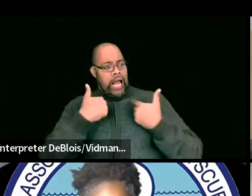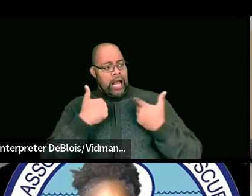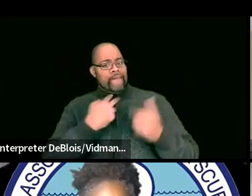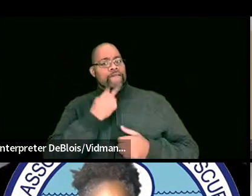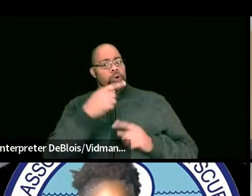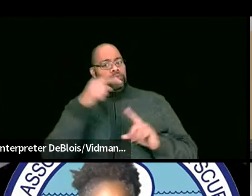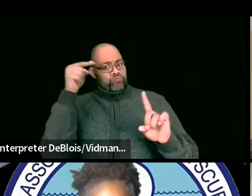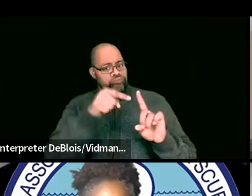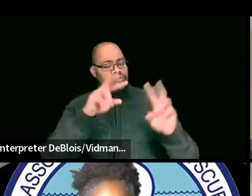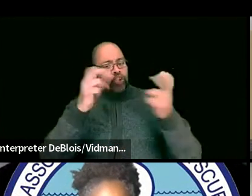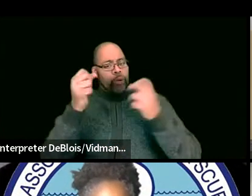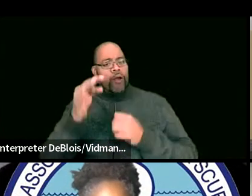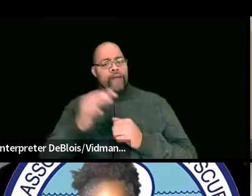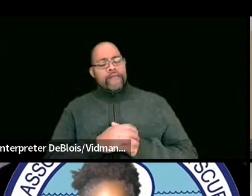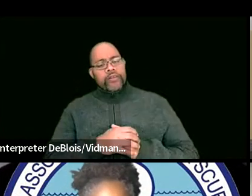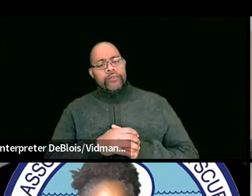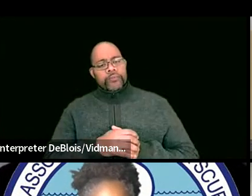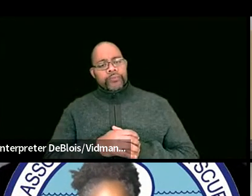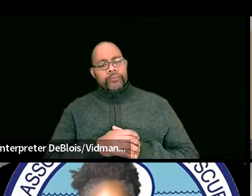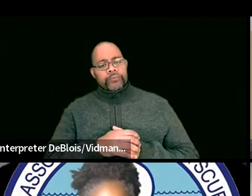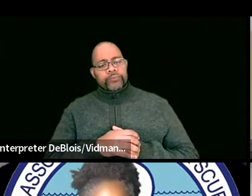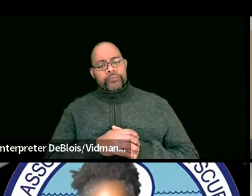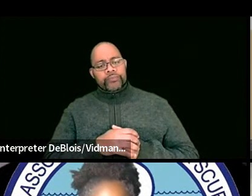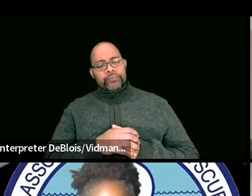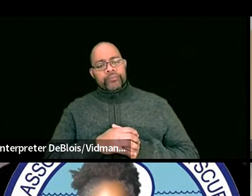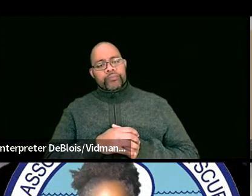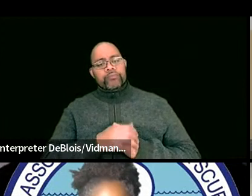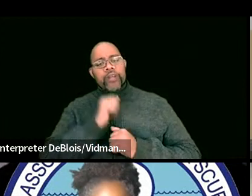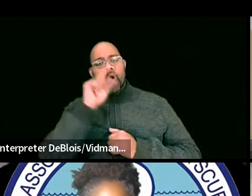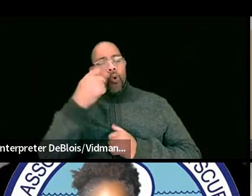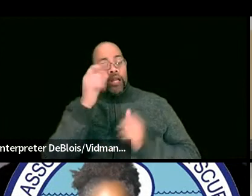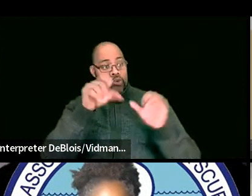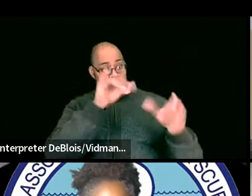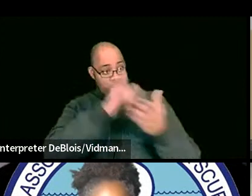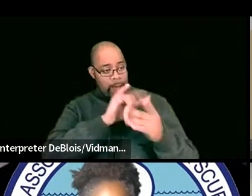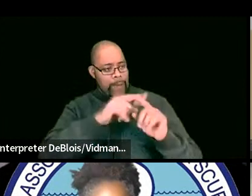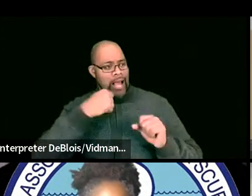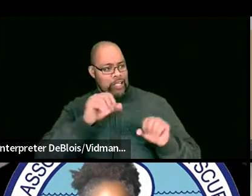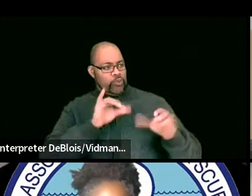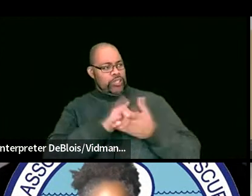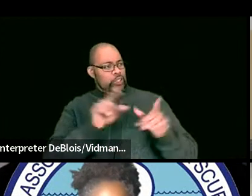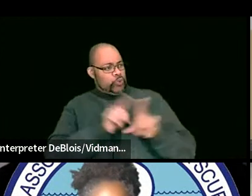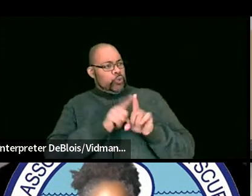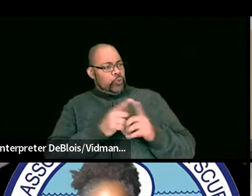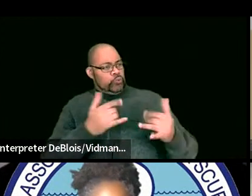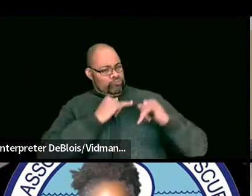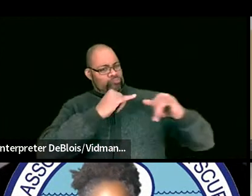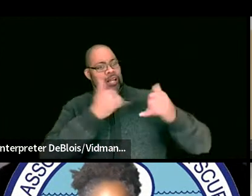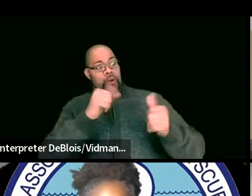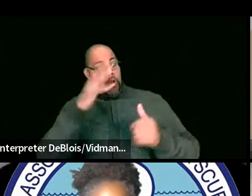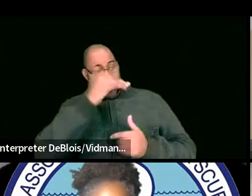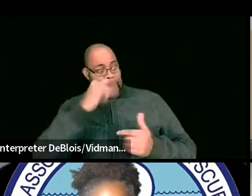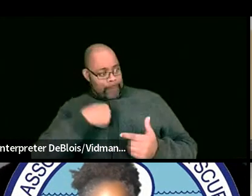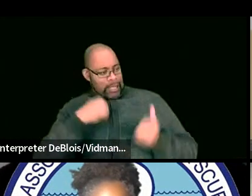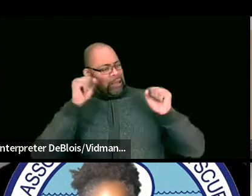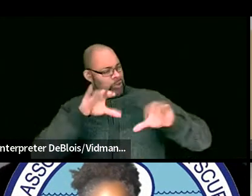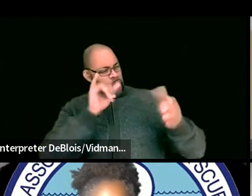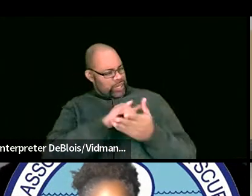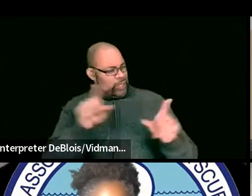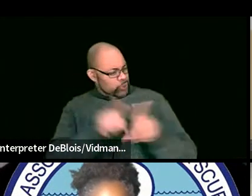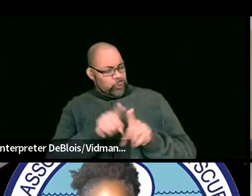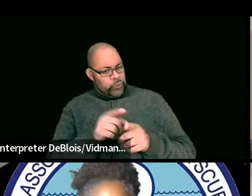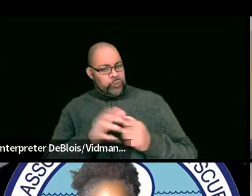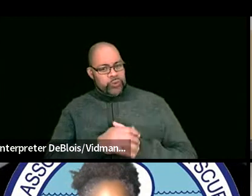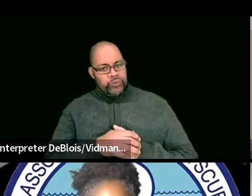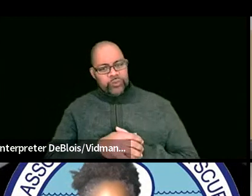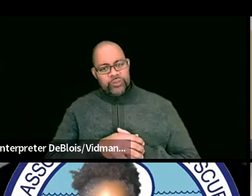voice in terms of not only can you do this, but I can do this as well. And anybody that looks like me can do this.